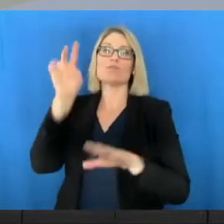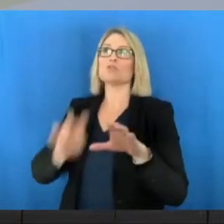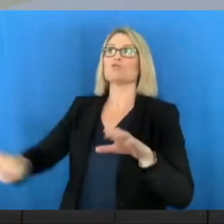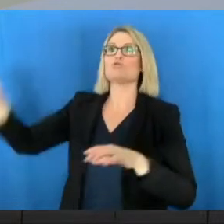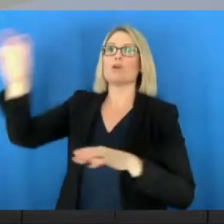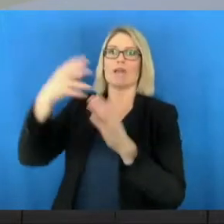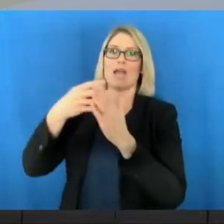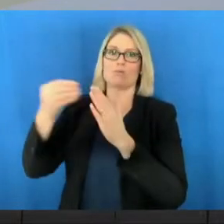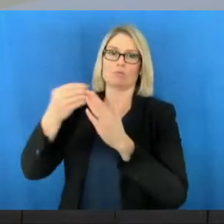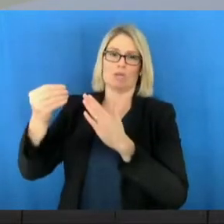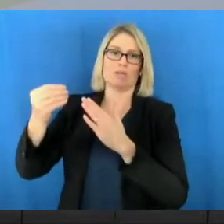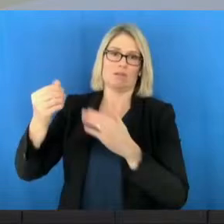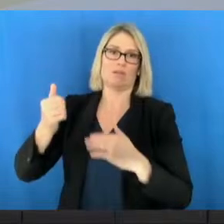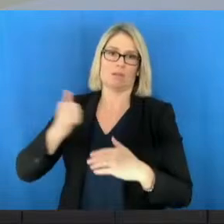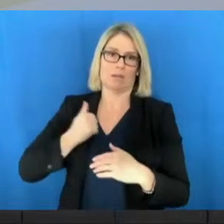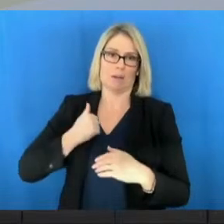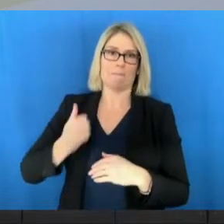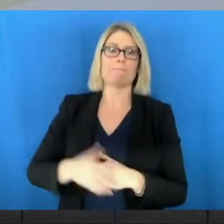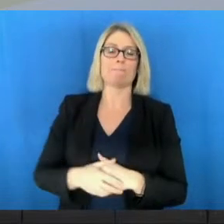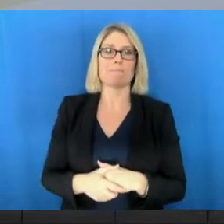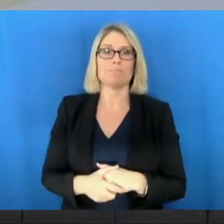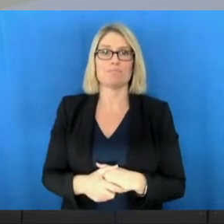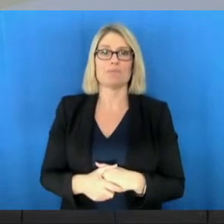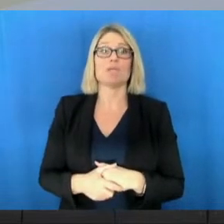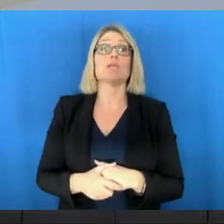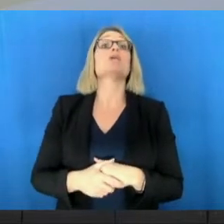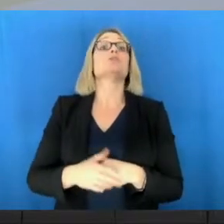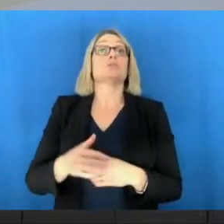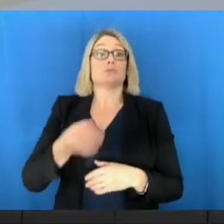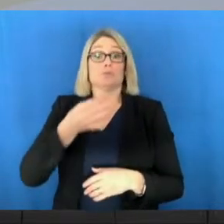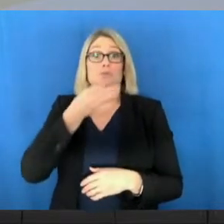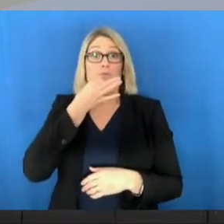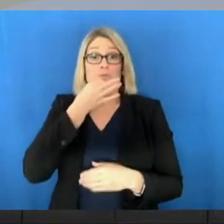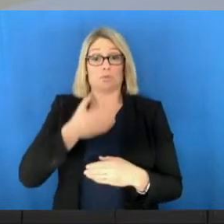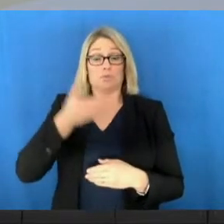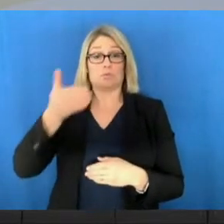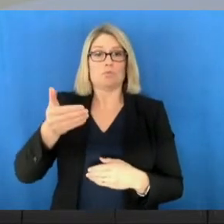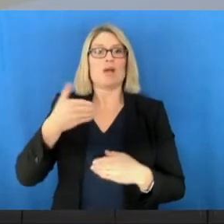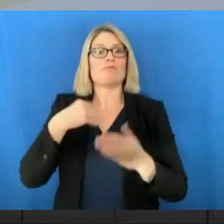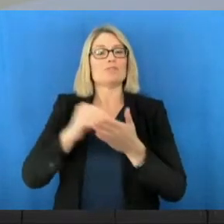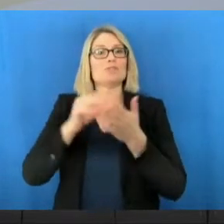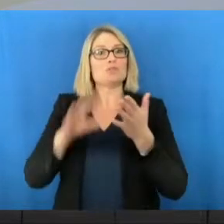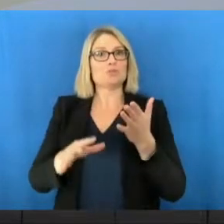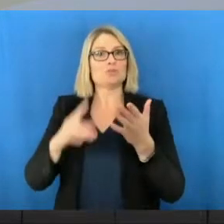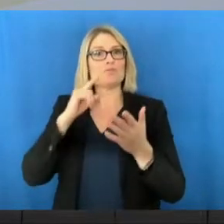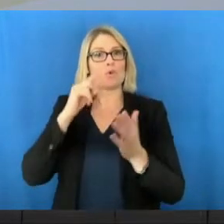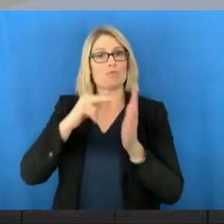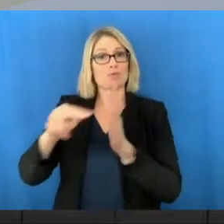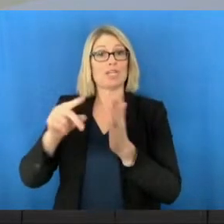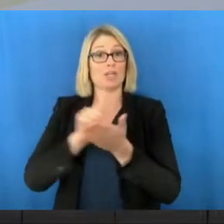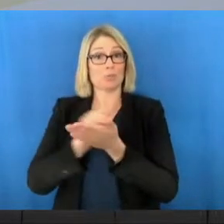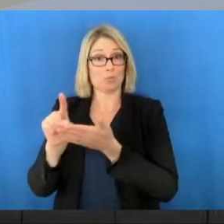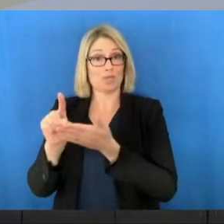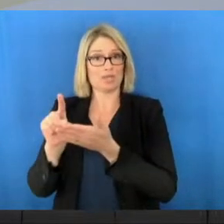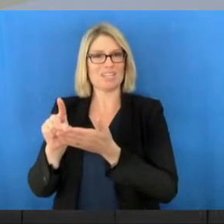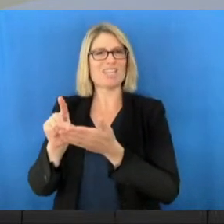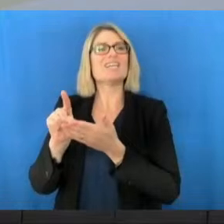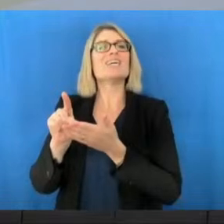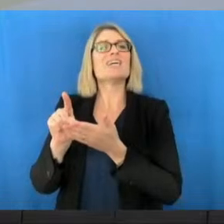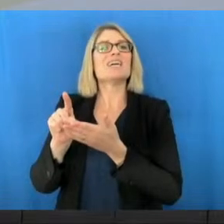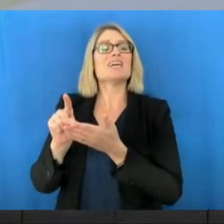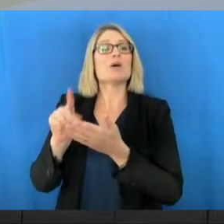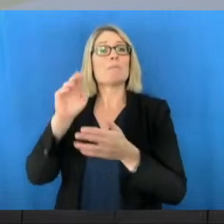Students enrolled in post-secondary studies will soon be enjoying Reading Week. Similar to the Christmas season, it is